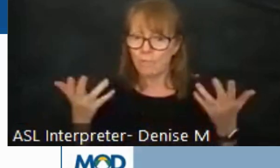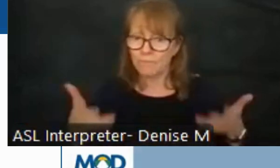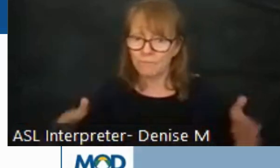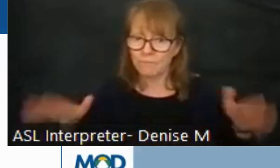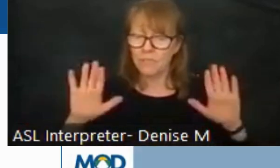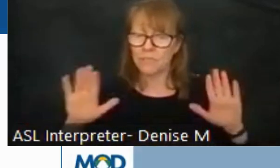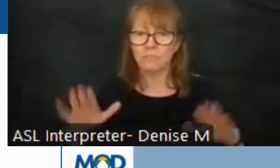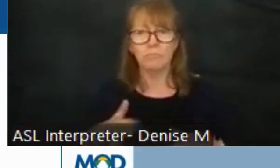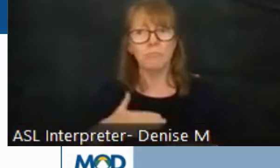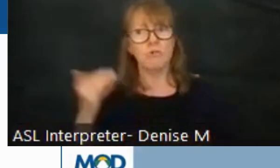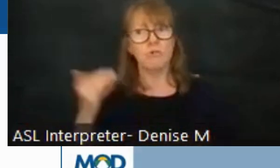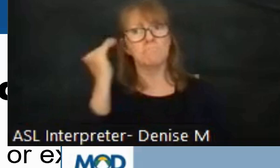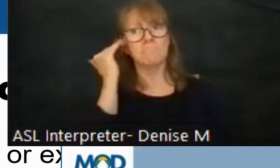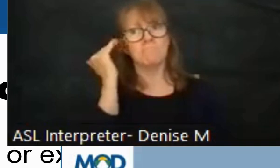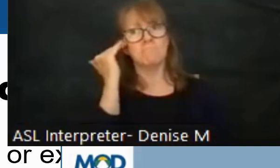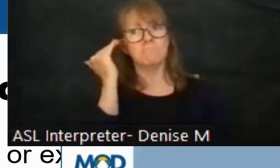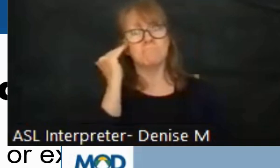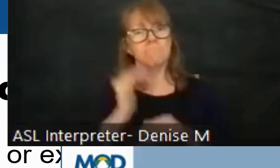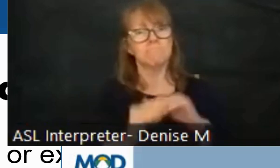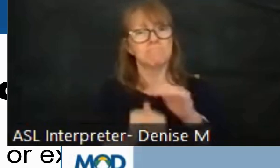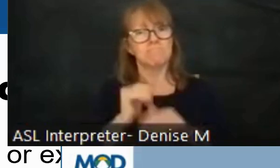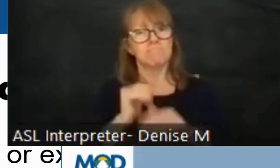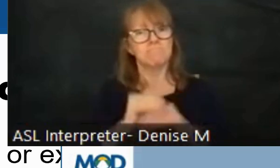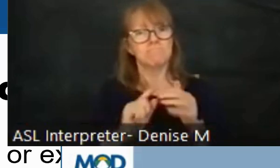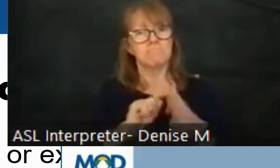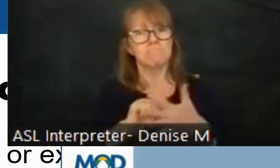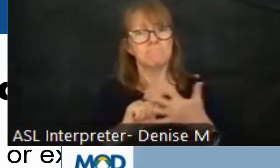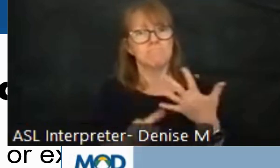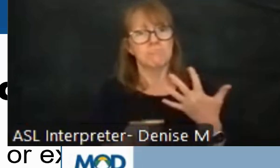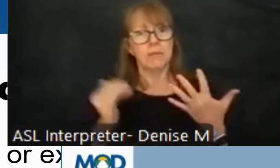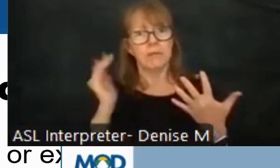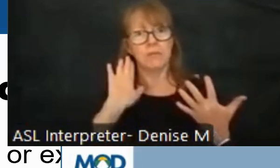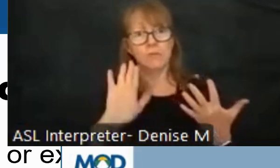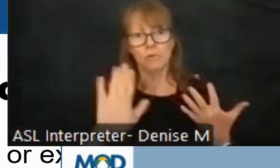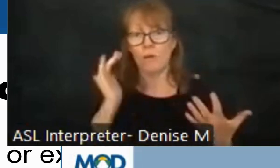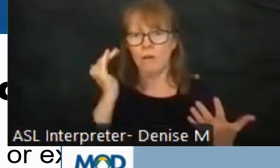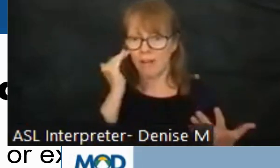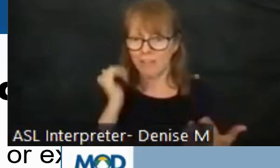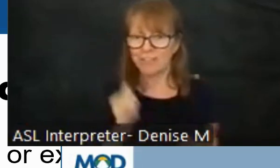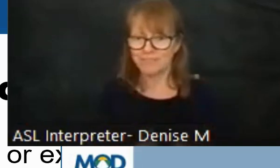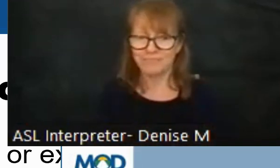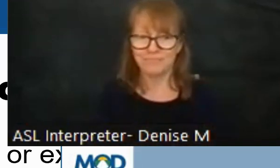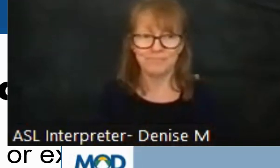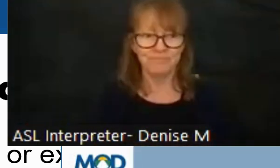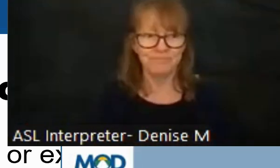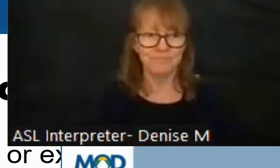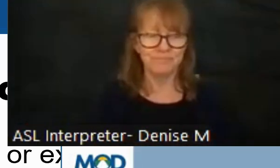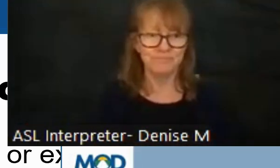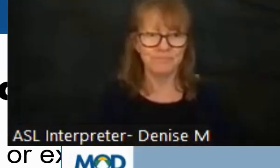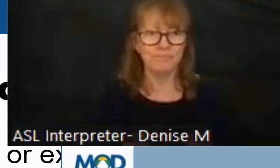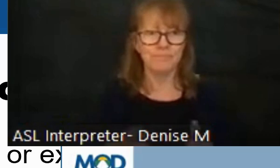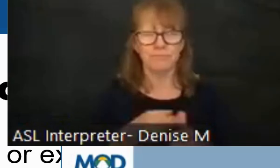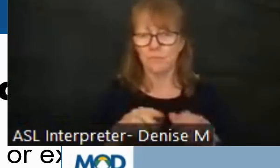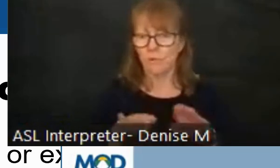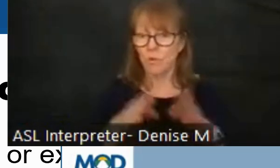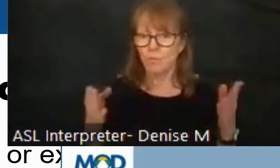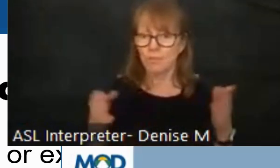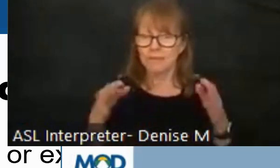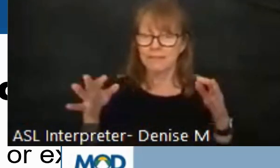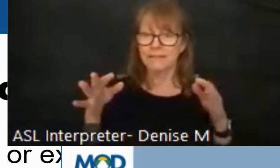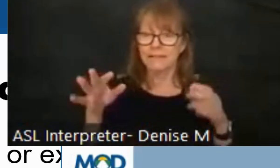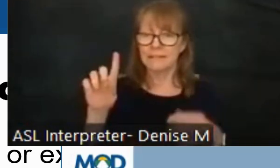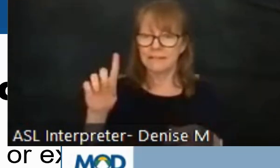of this subject. Okay, definitions. So reasonable accommodation and